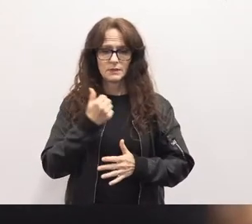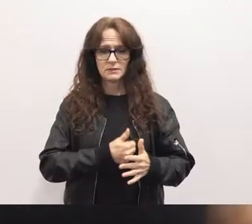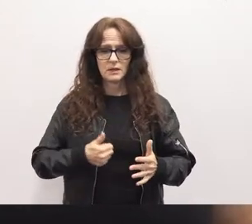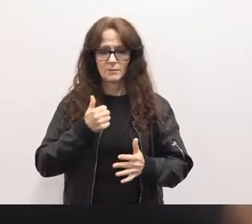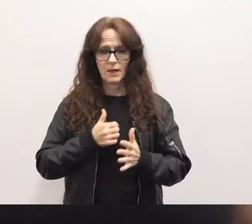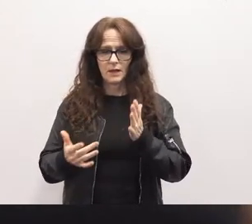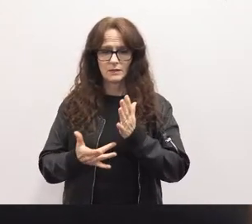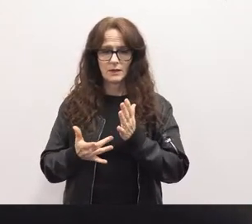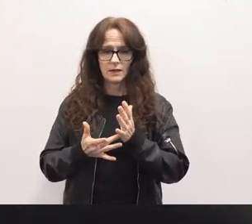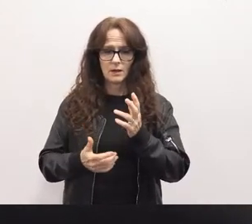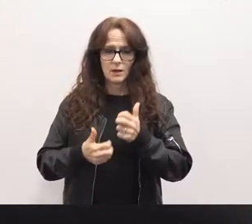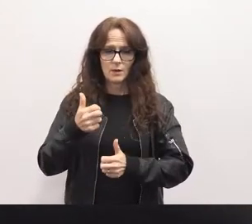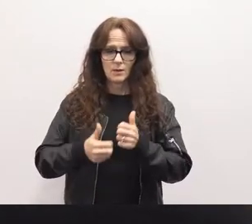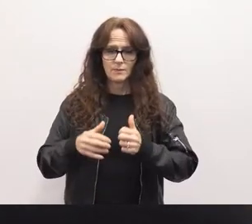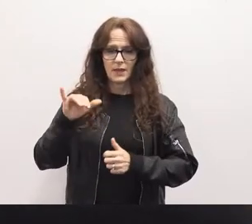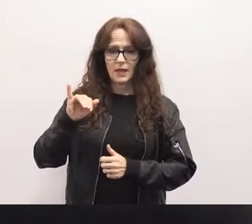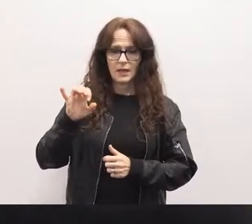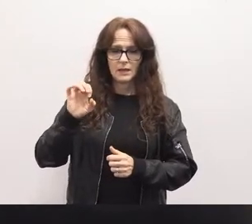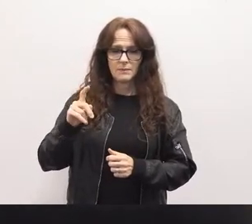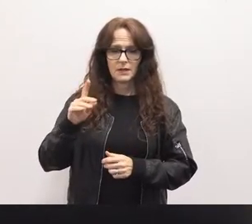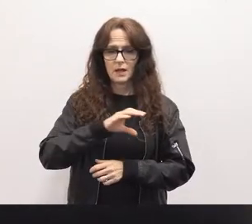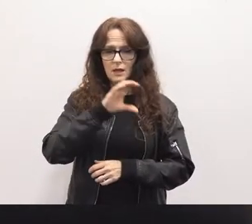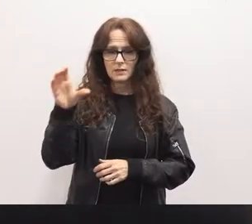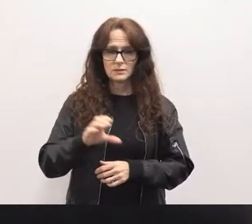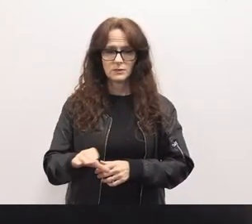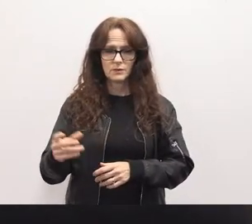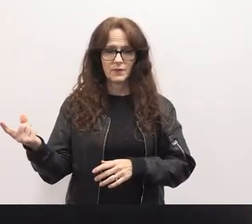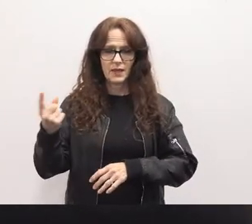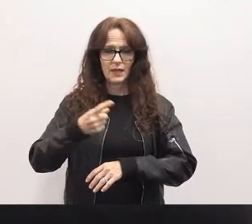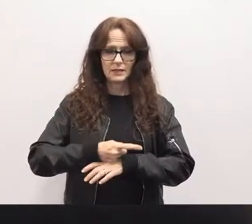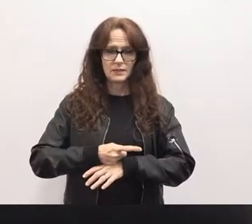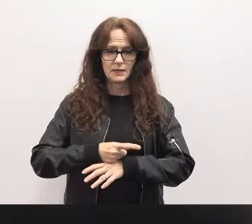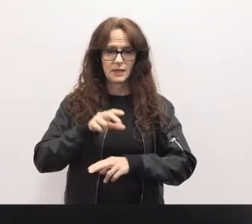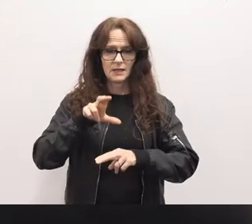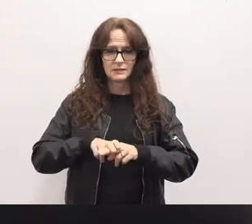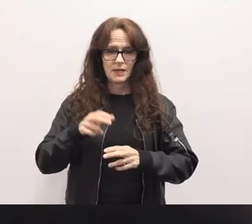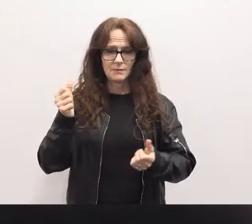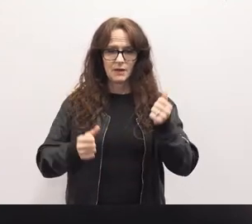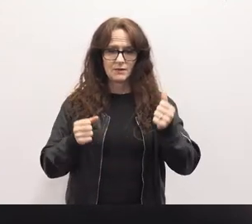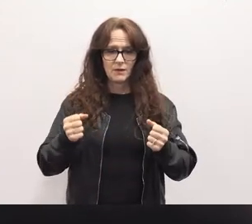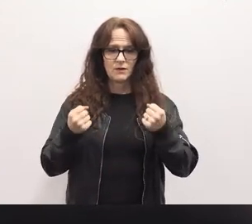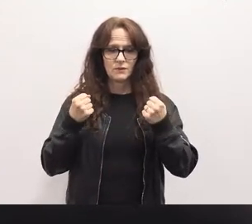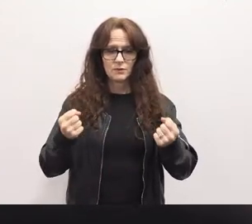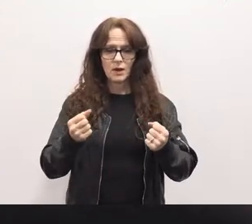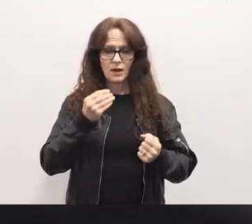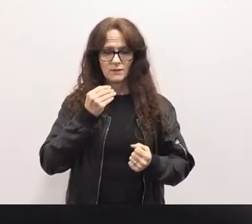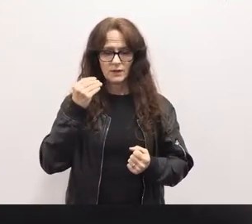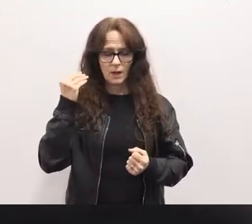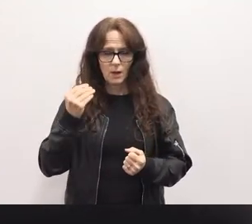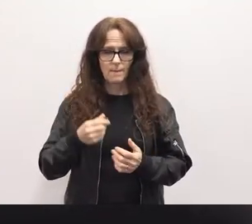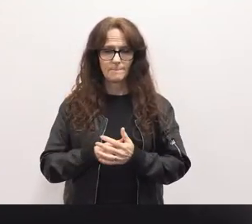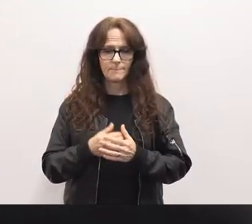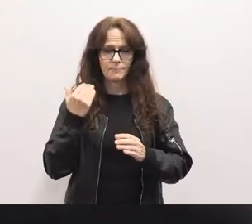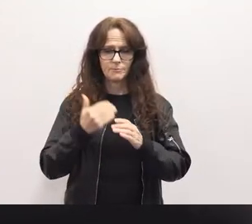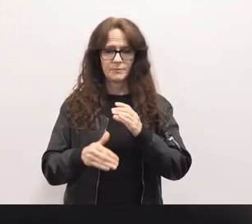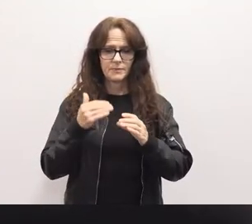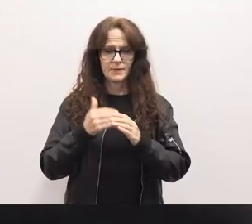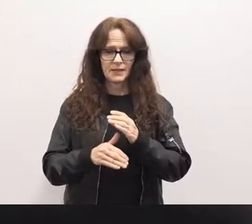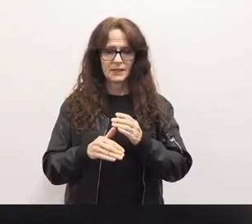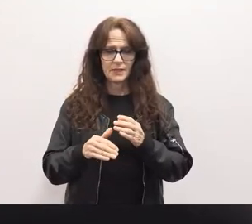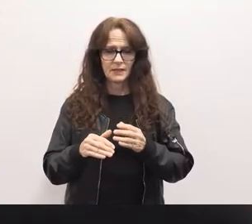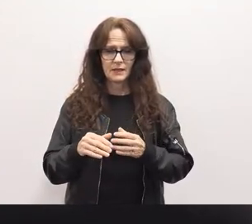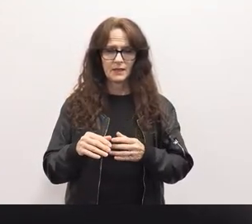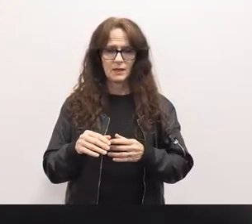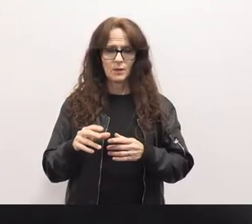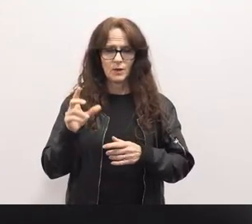problems. The IEP was conducted on Zoom. On that day, I sat in my car for 10 minutes before driving home. I emailed Mr. Swington, one of your